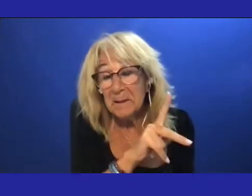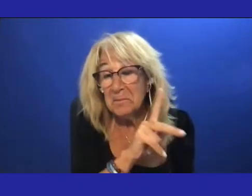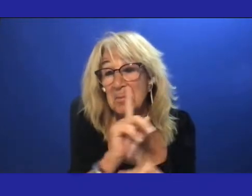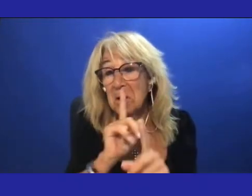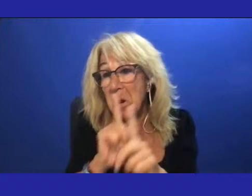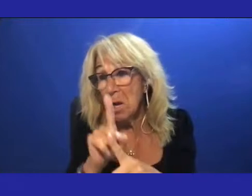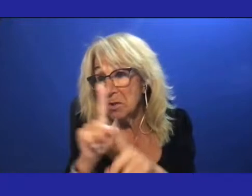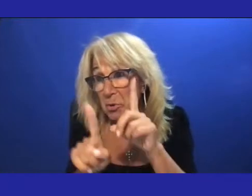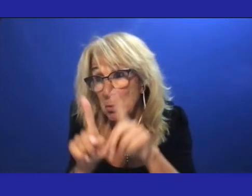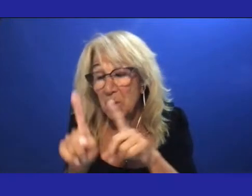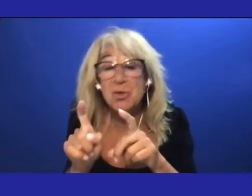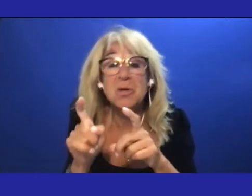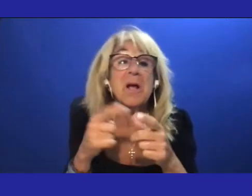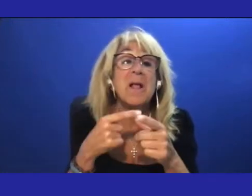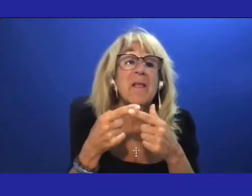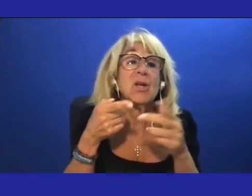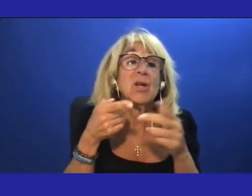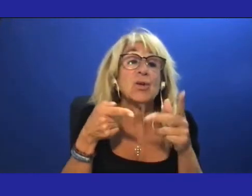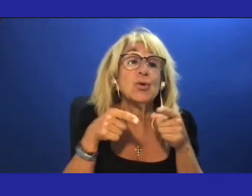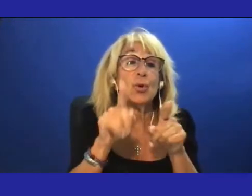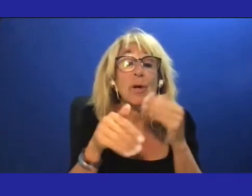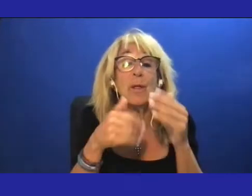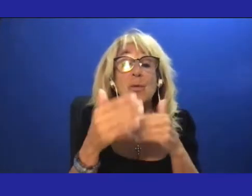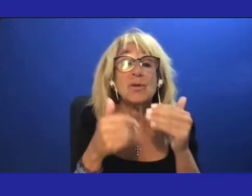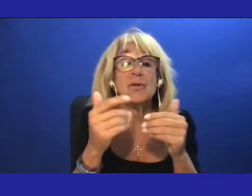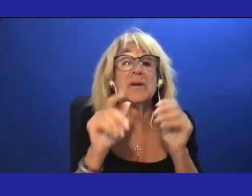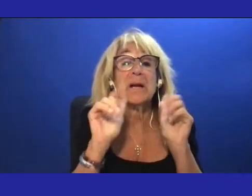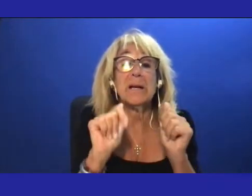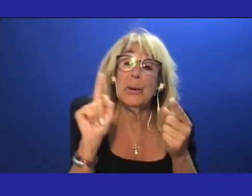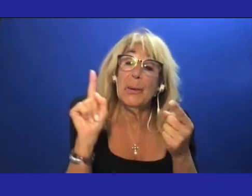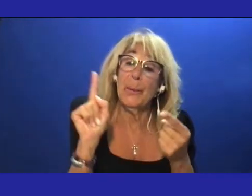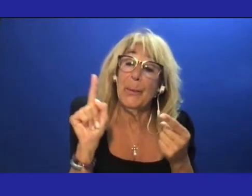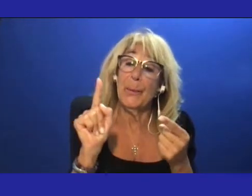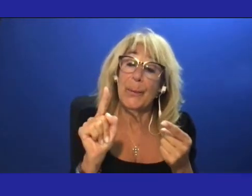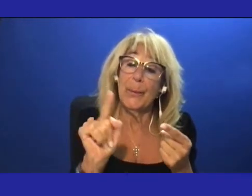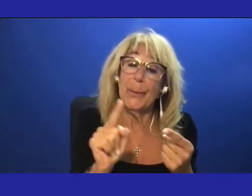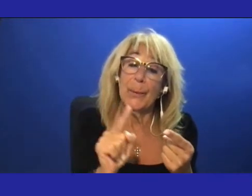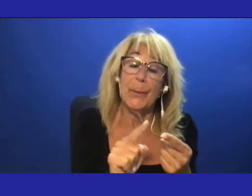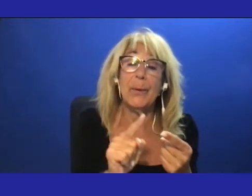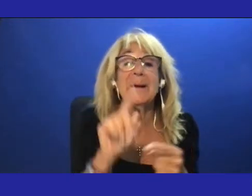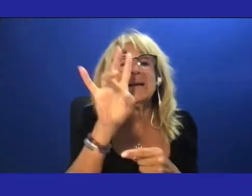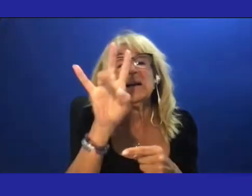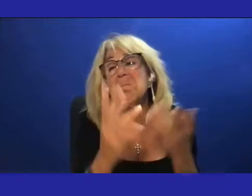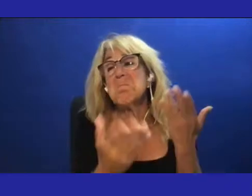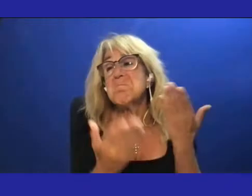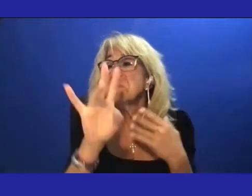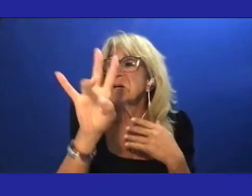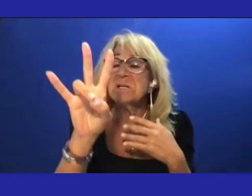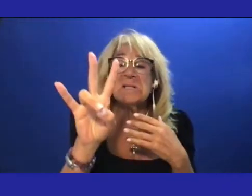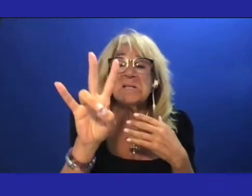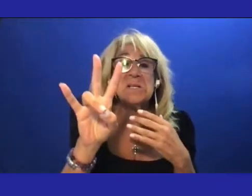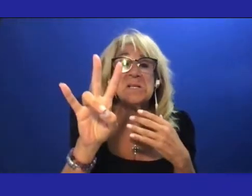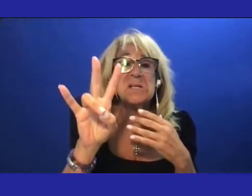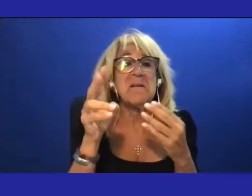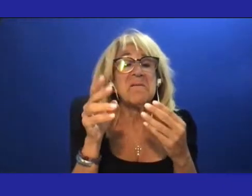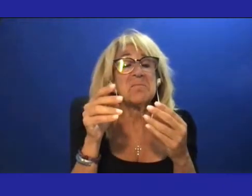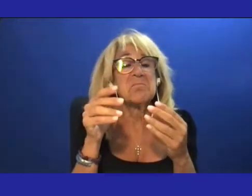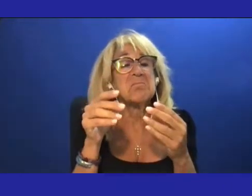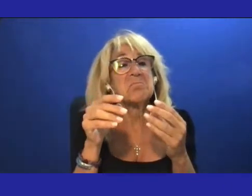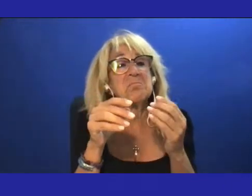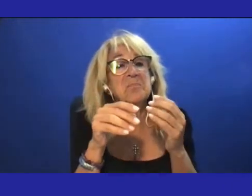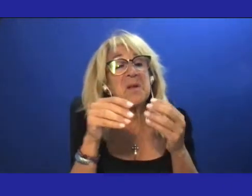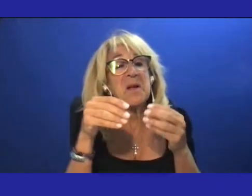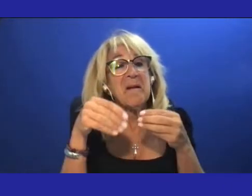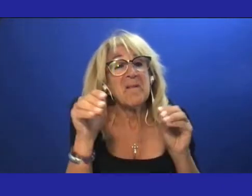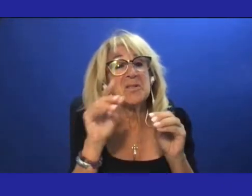that process, we were then able to shortlist about 7 vendors that met our sort of minimum criteria,